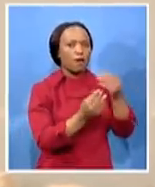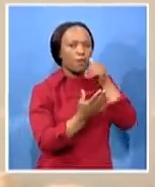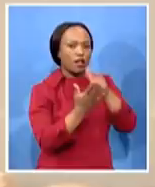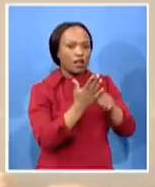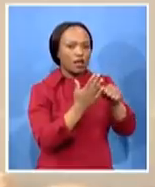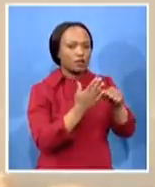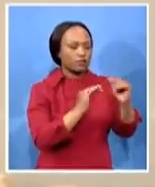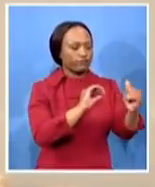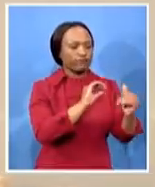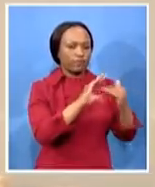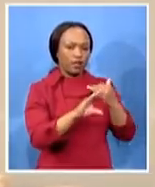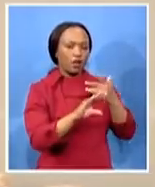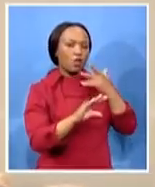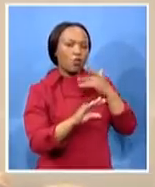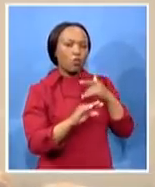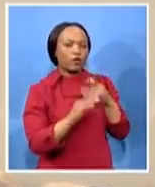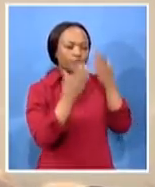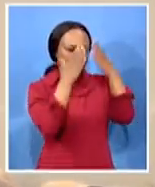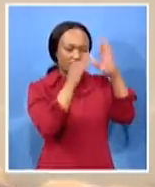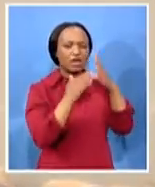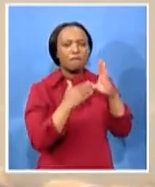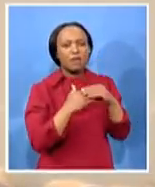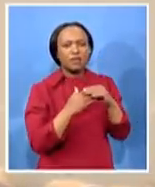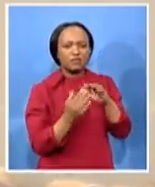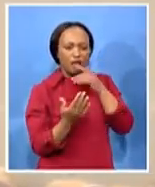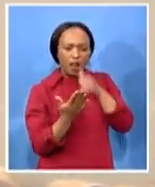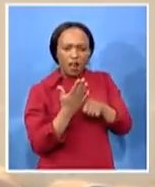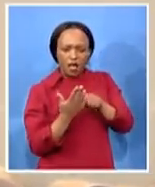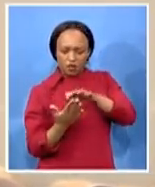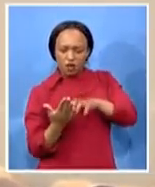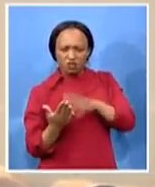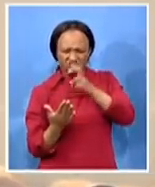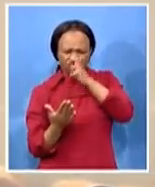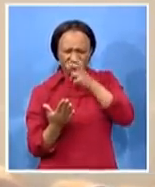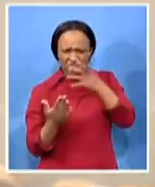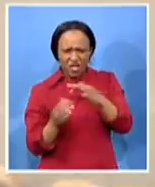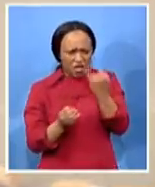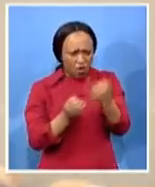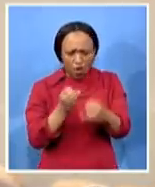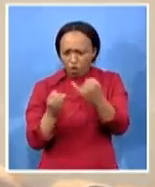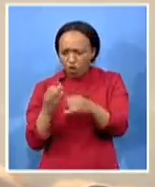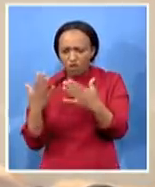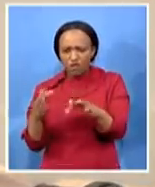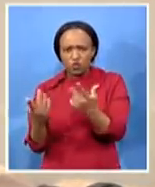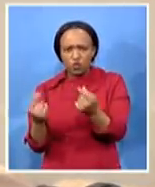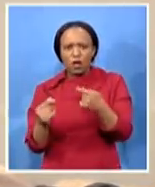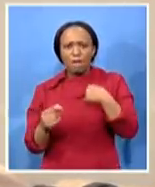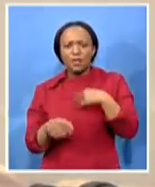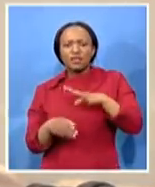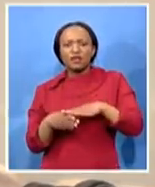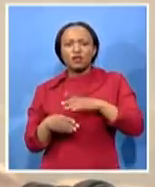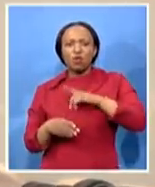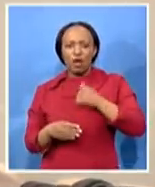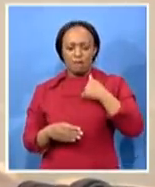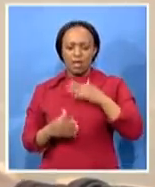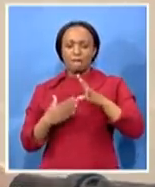letter spoke firmly about the wrongs that are happening. The reason why I thought I should come out as a member of the ANC is to say, not in my